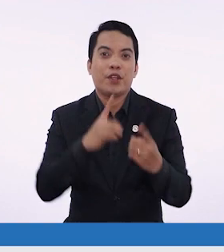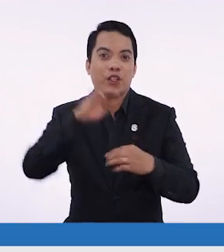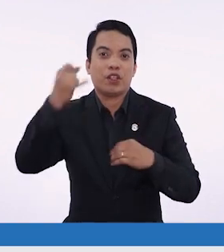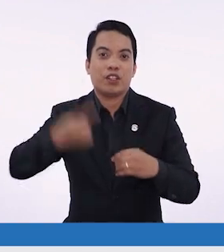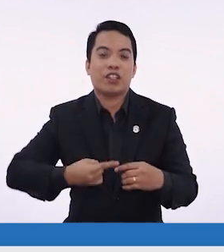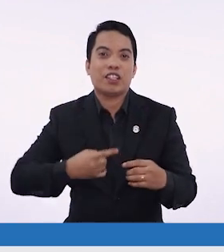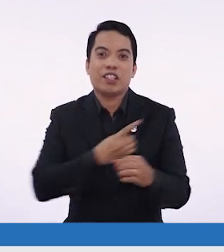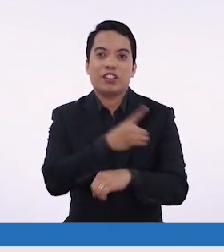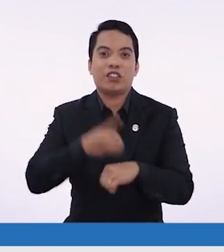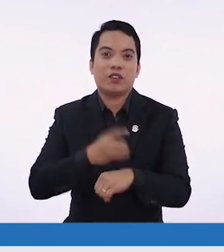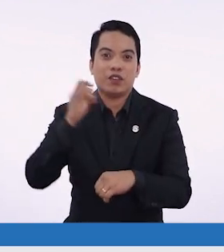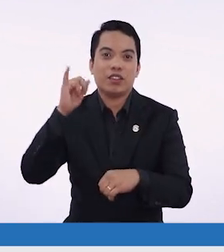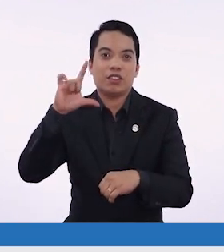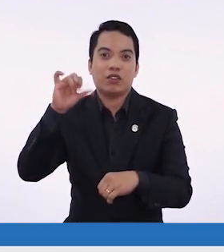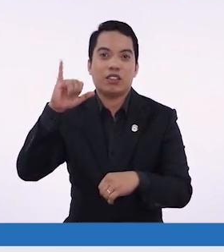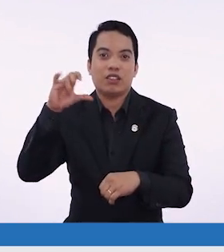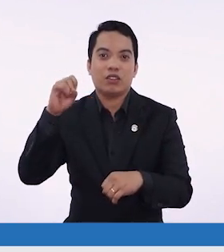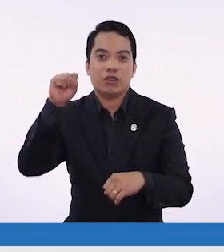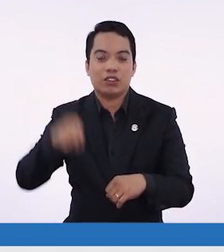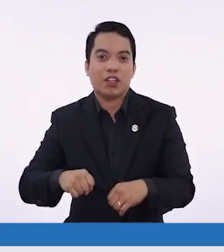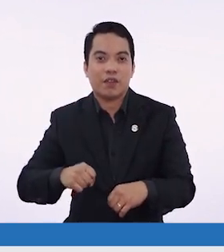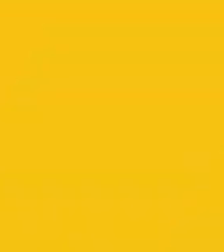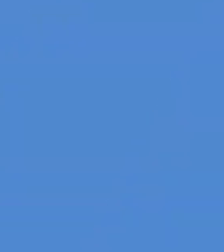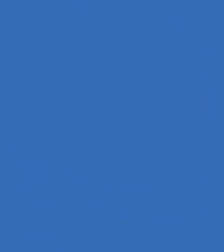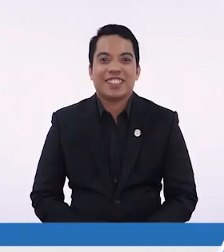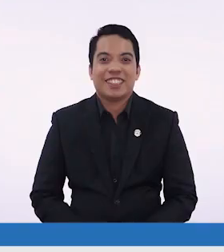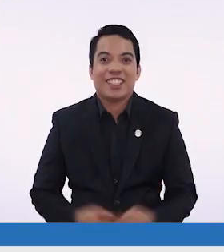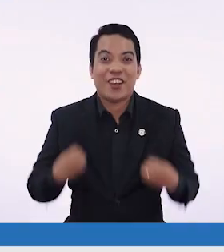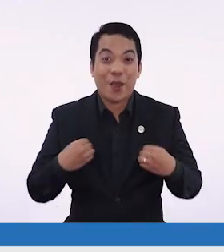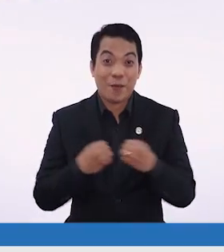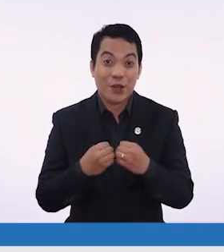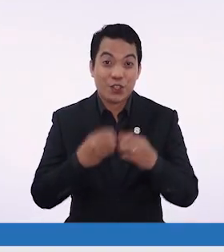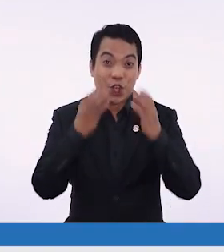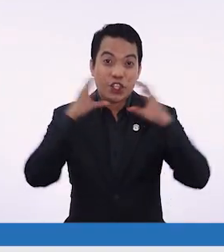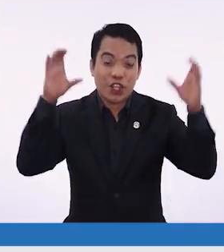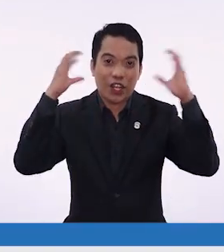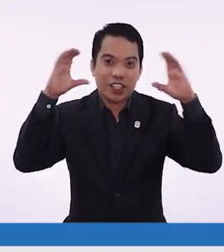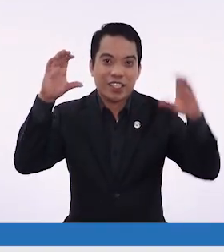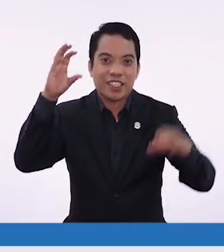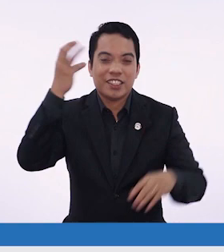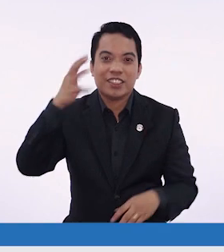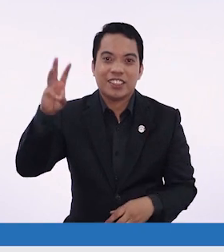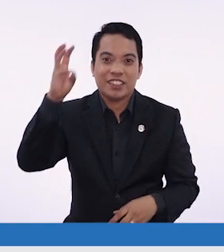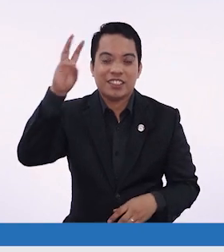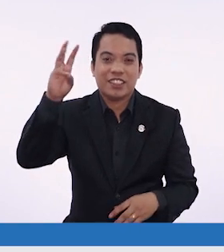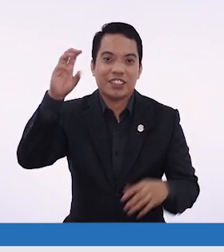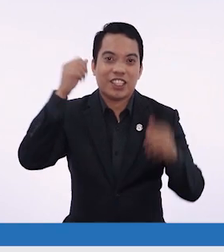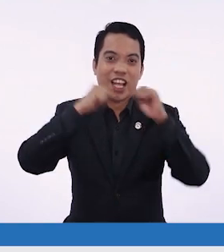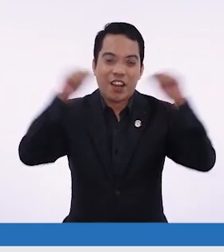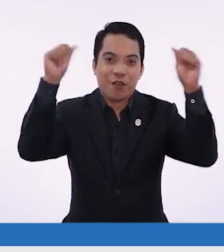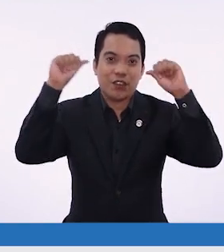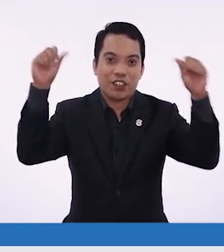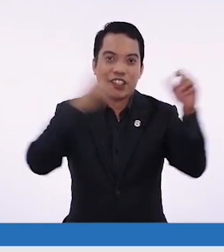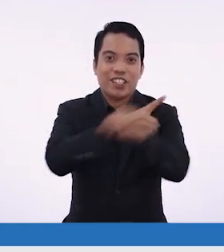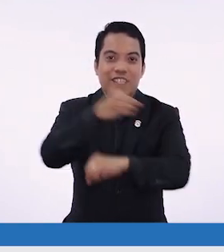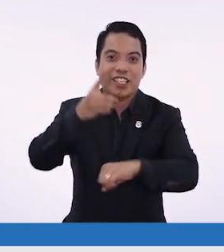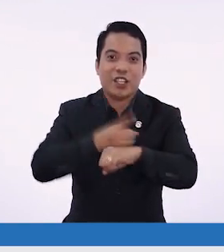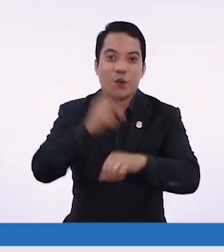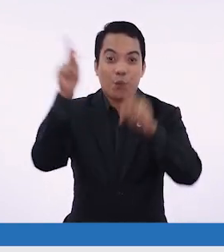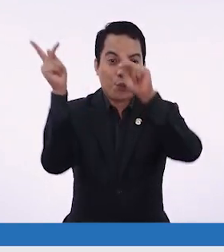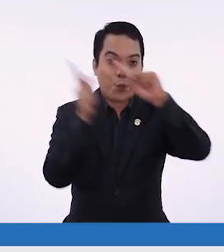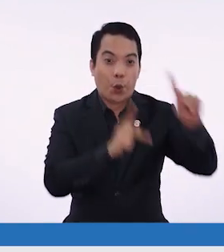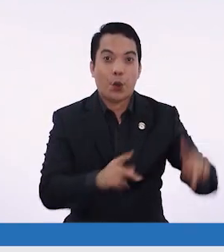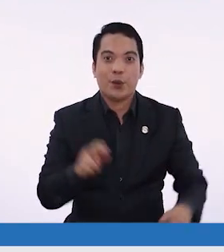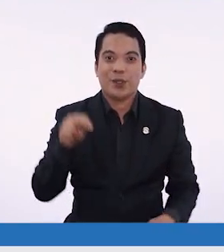and greet in the district of Iloilo South. Brethren celebrate the 66th anniversary of the district